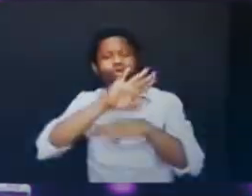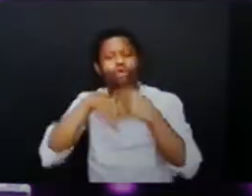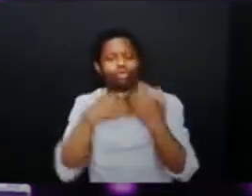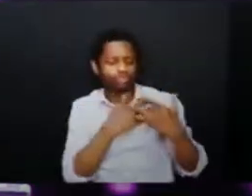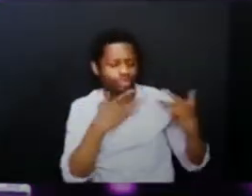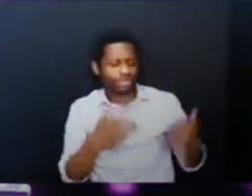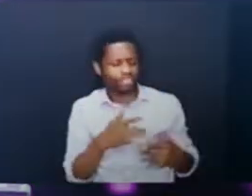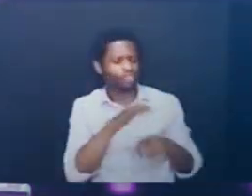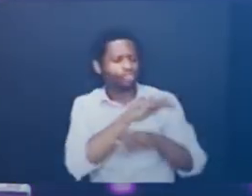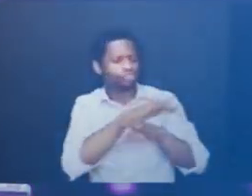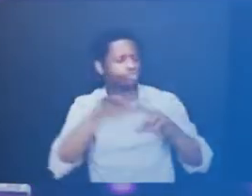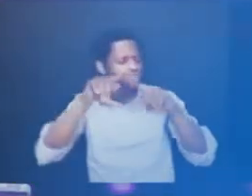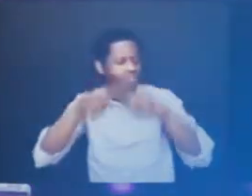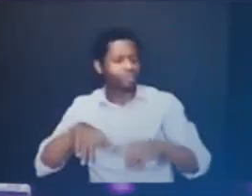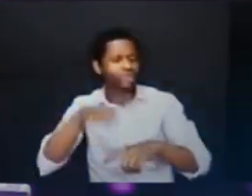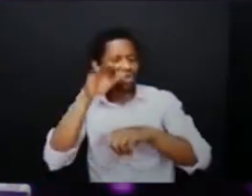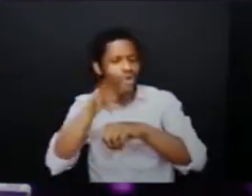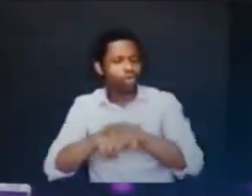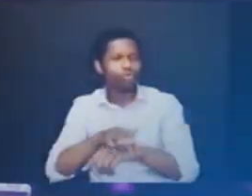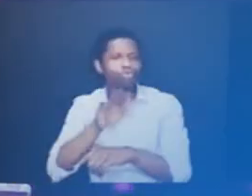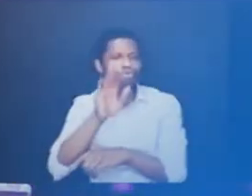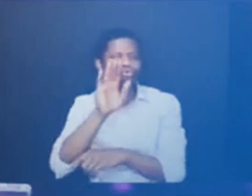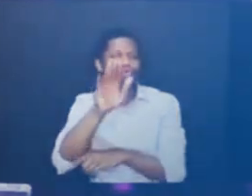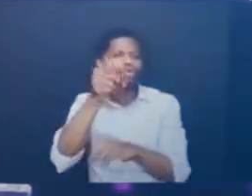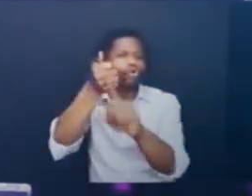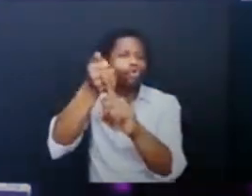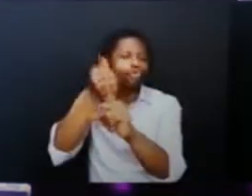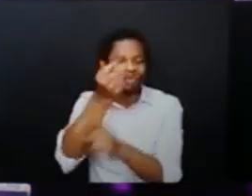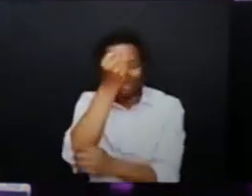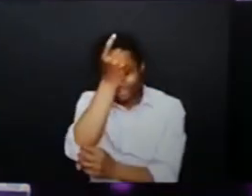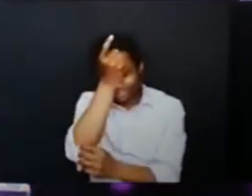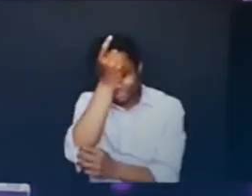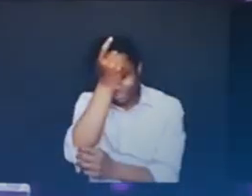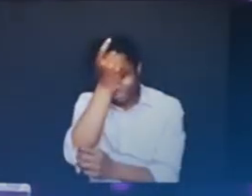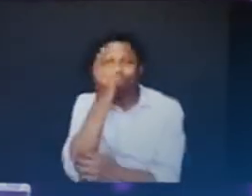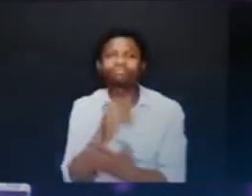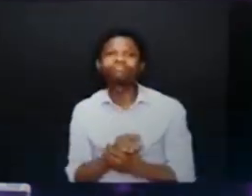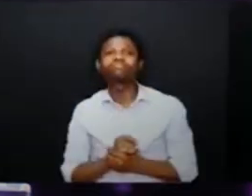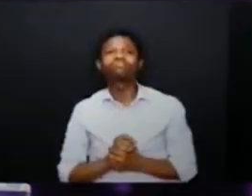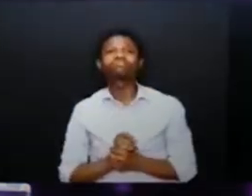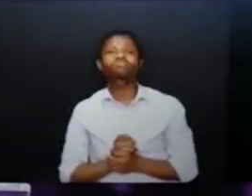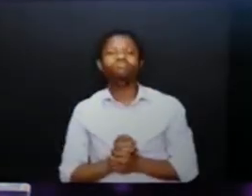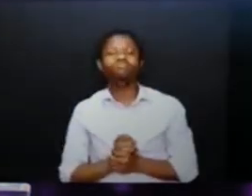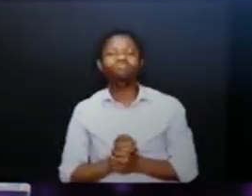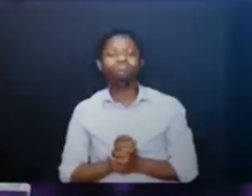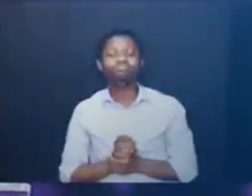and lean not on your own understanding. Verse 6.